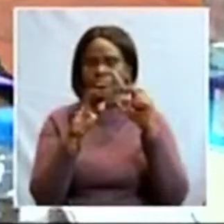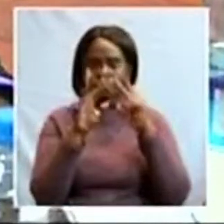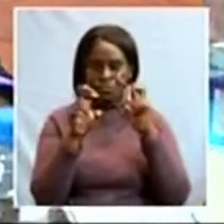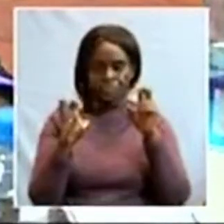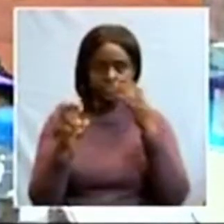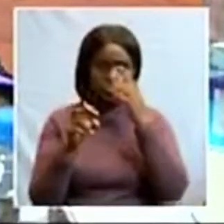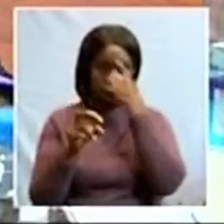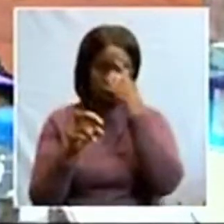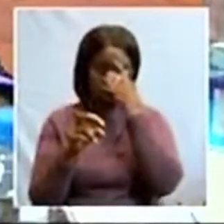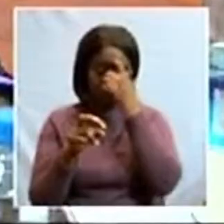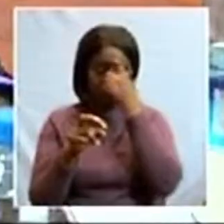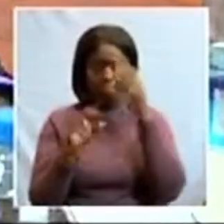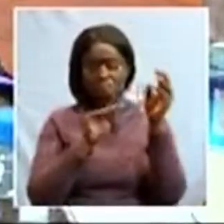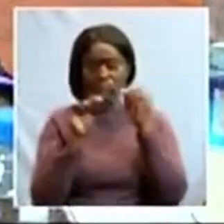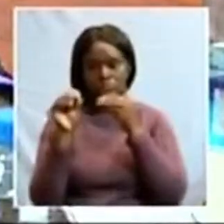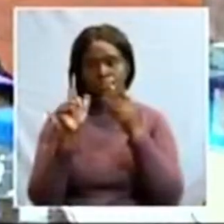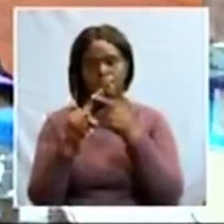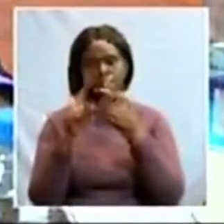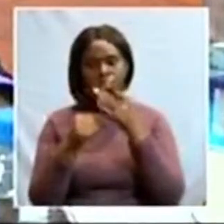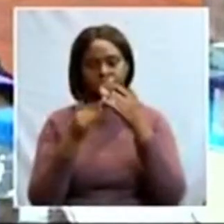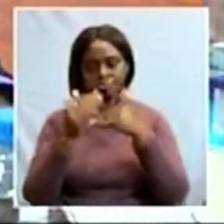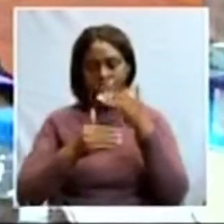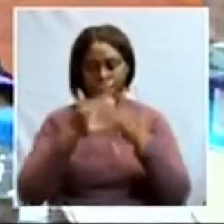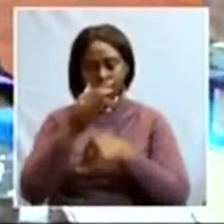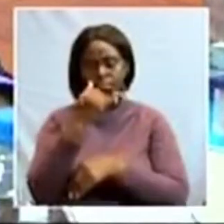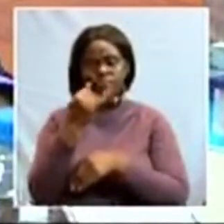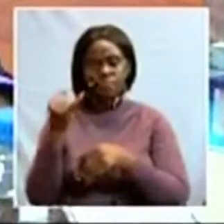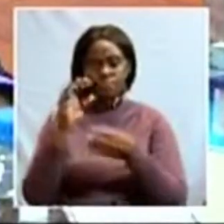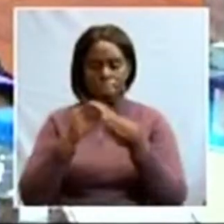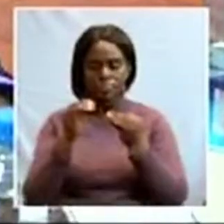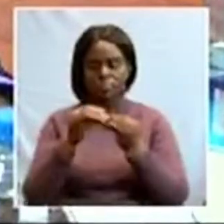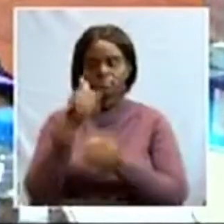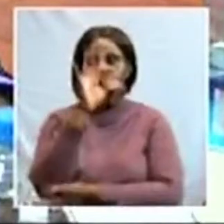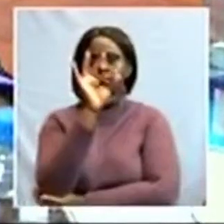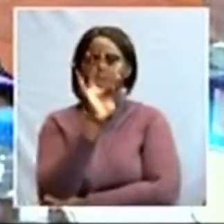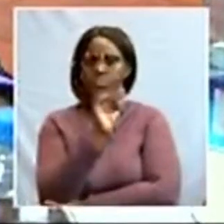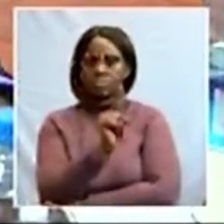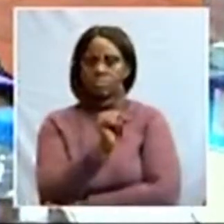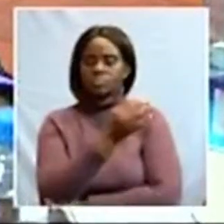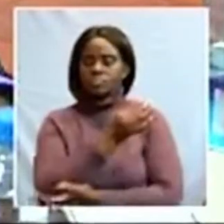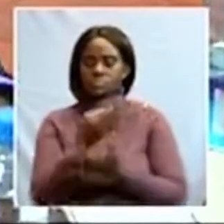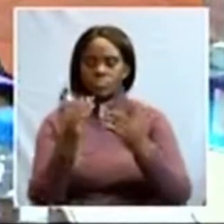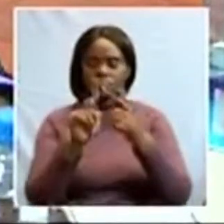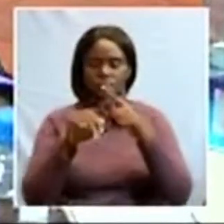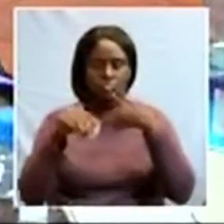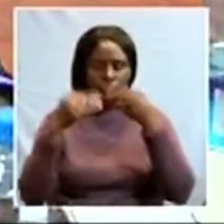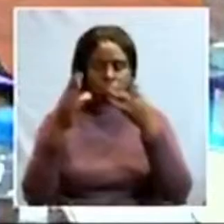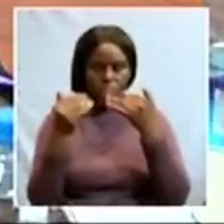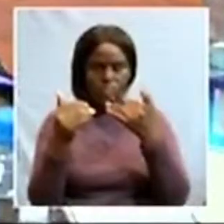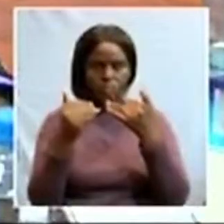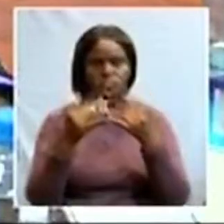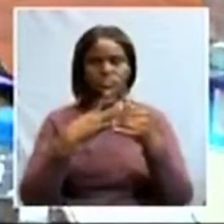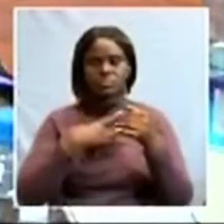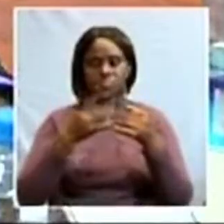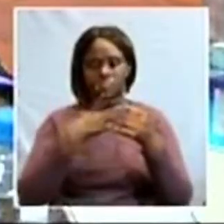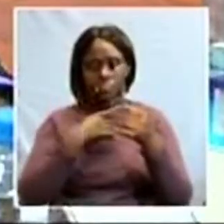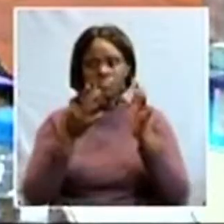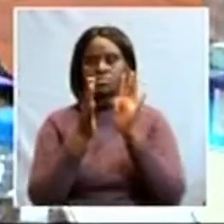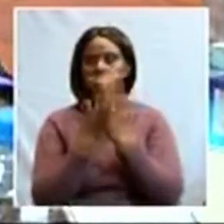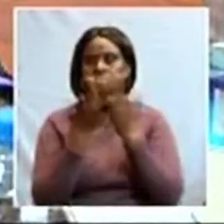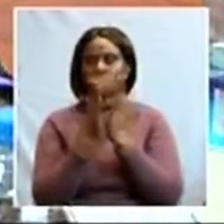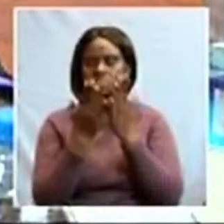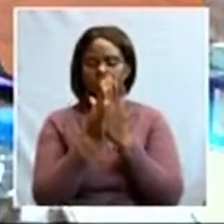verification. Move on to next item, Appendix 19. Failure to provide white